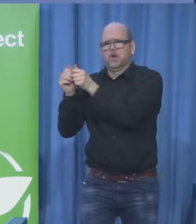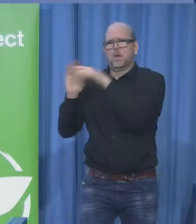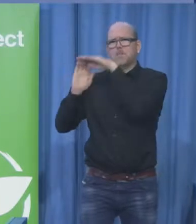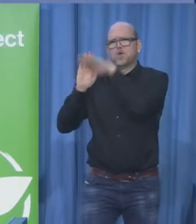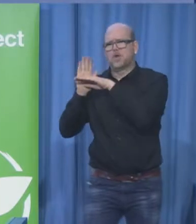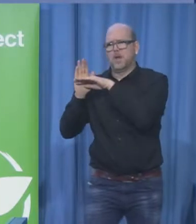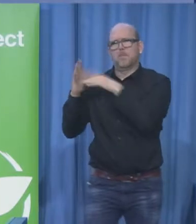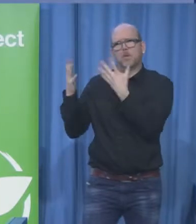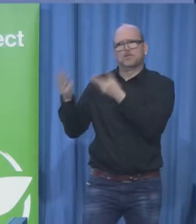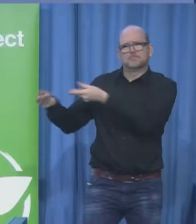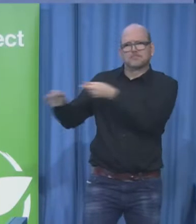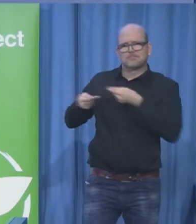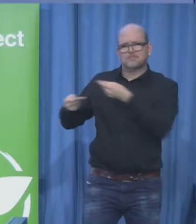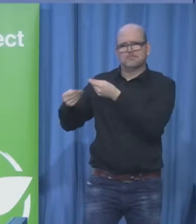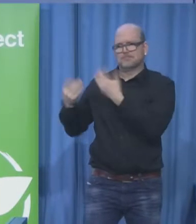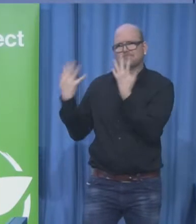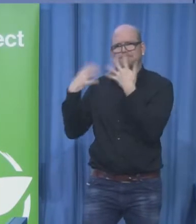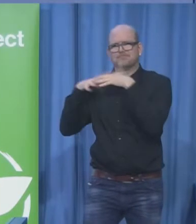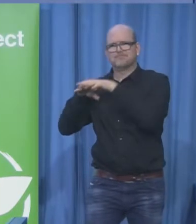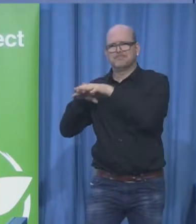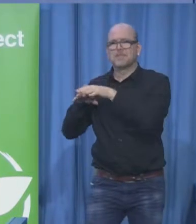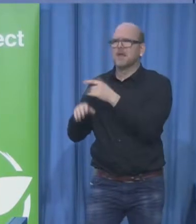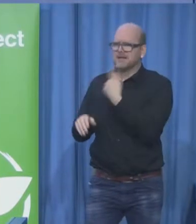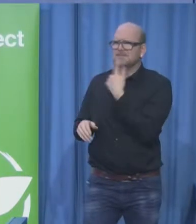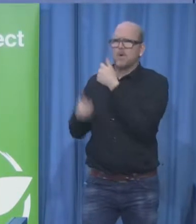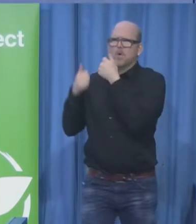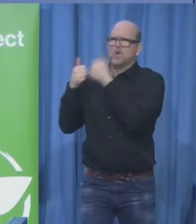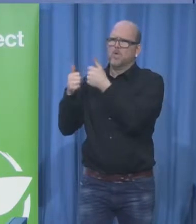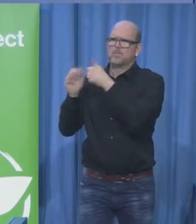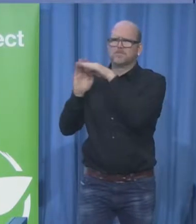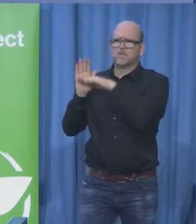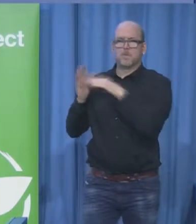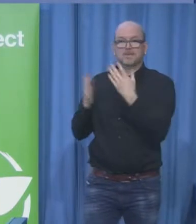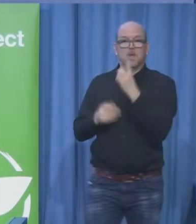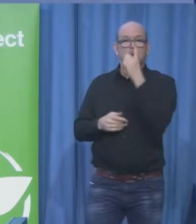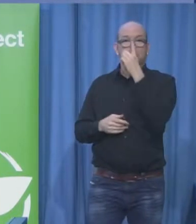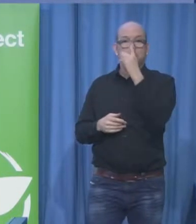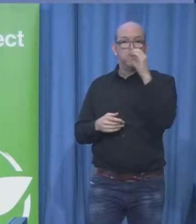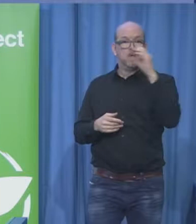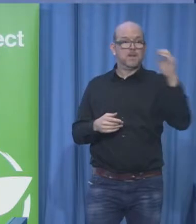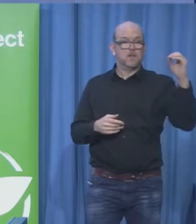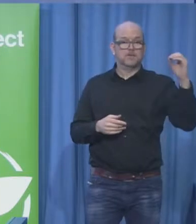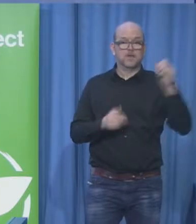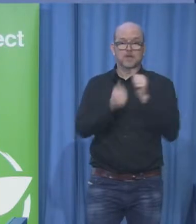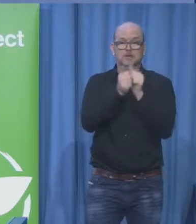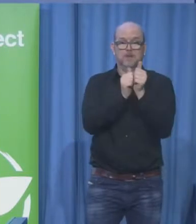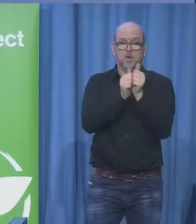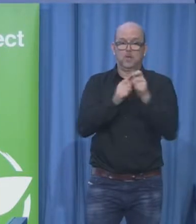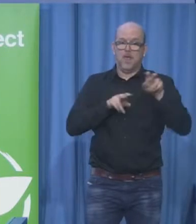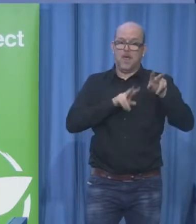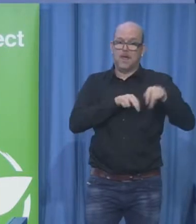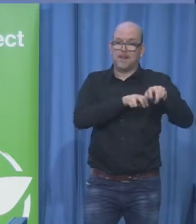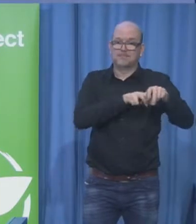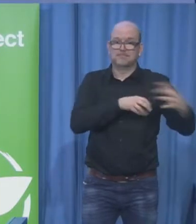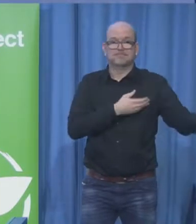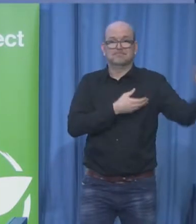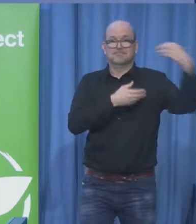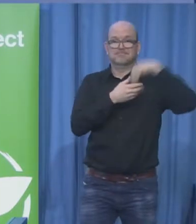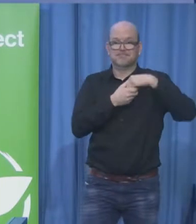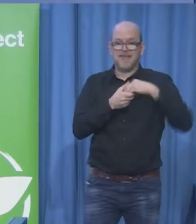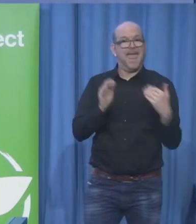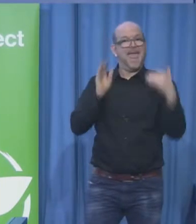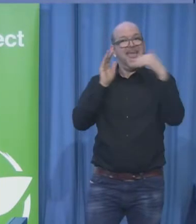wonderful athletes. We're going to have 3,000 volunteers assisting to make this